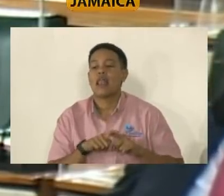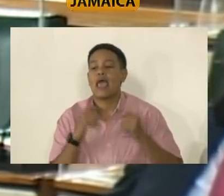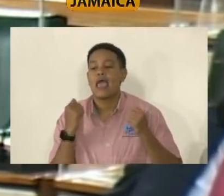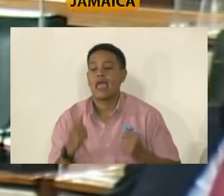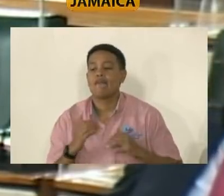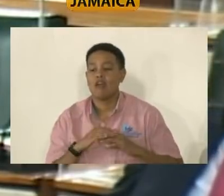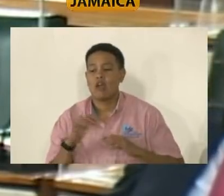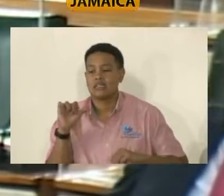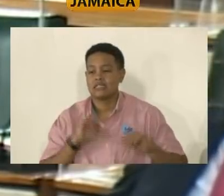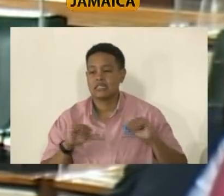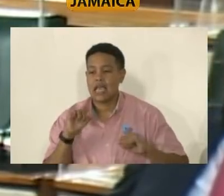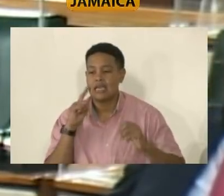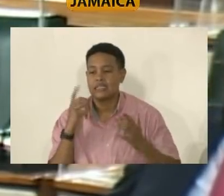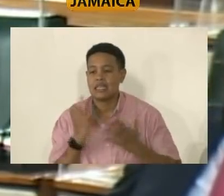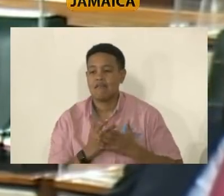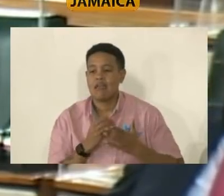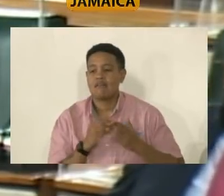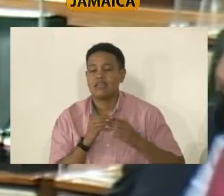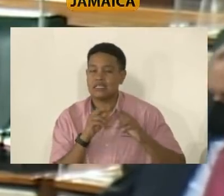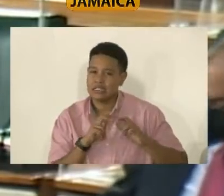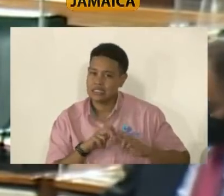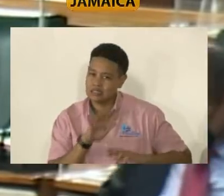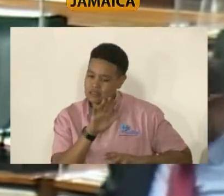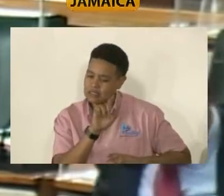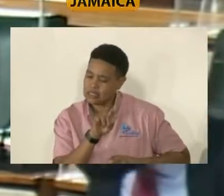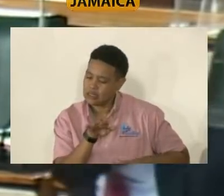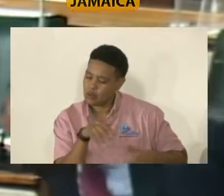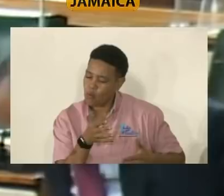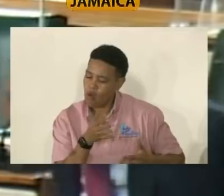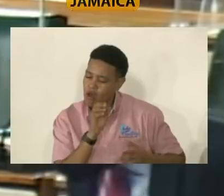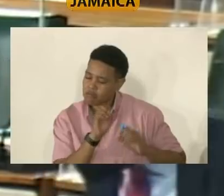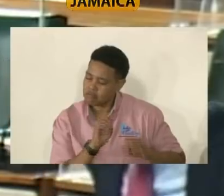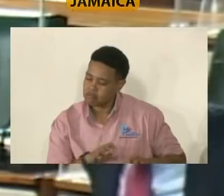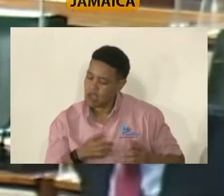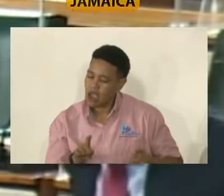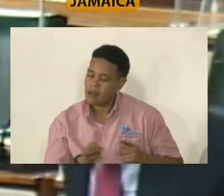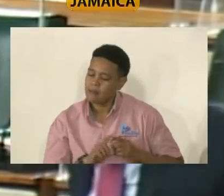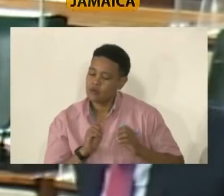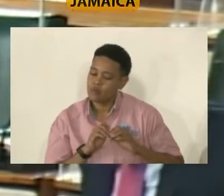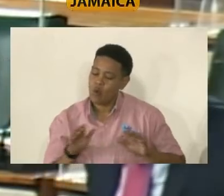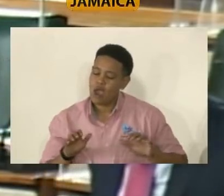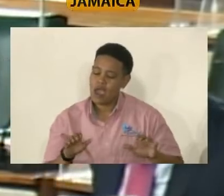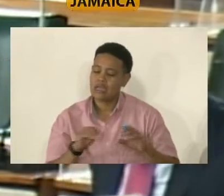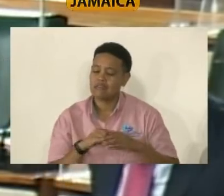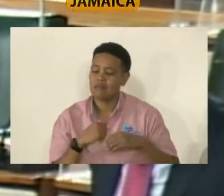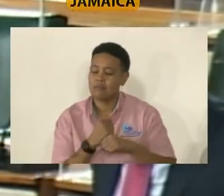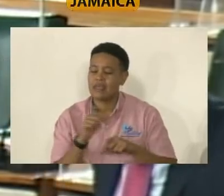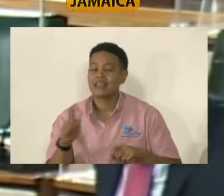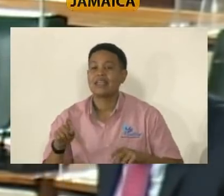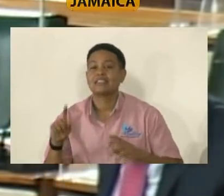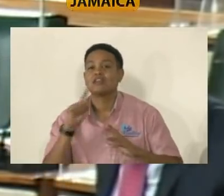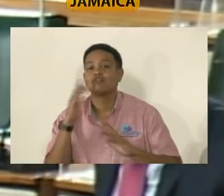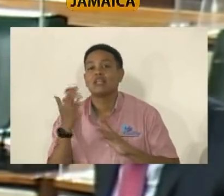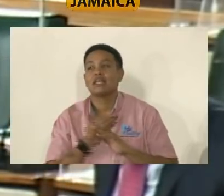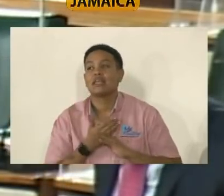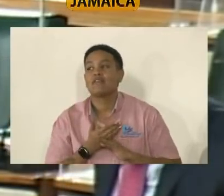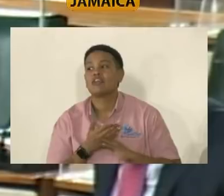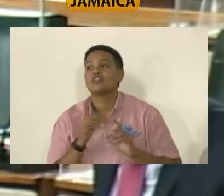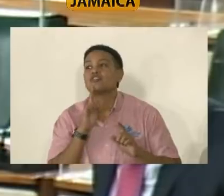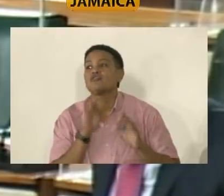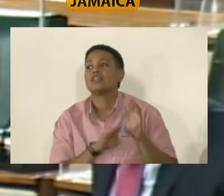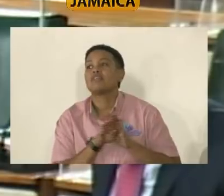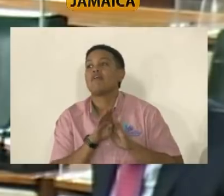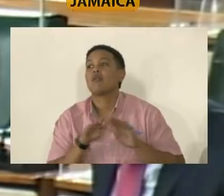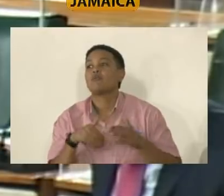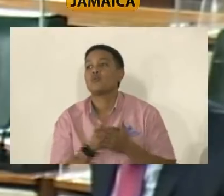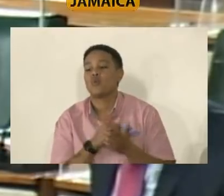scientific evidence in assessing the needs of each client, and be more proactive in making necessary interventions. Develop new